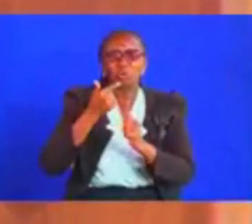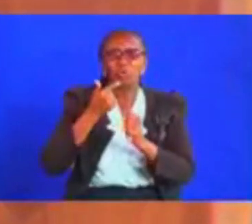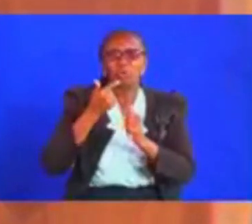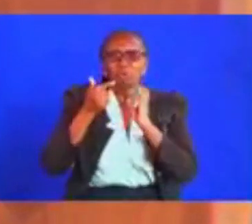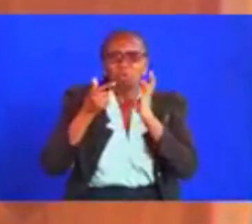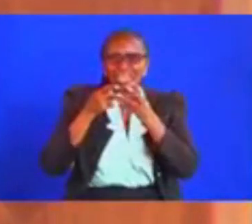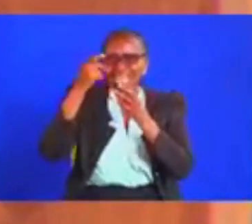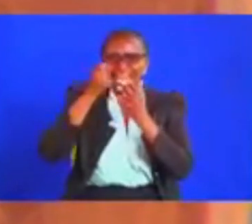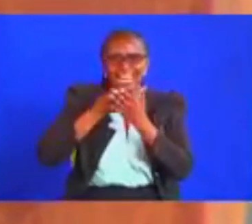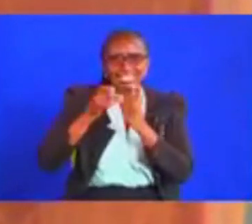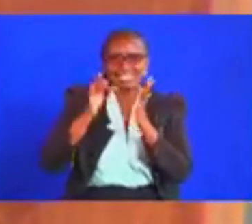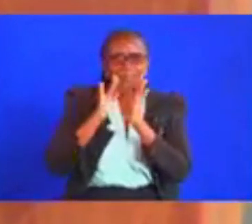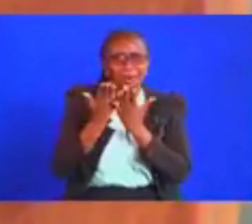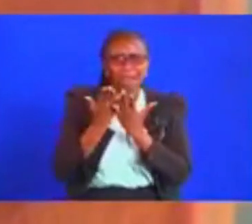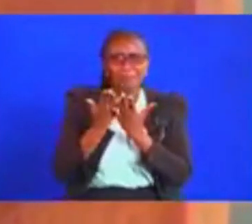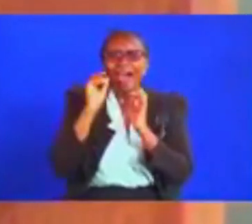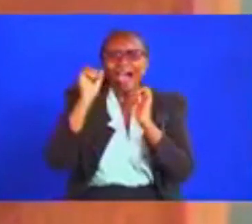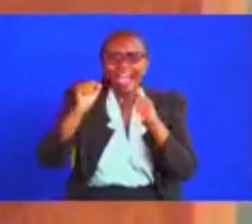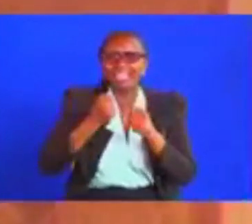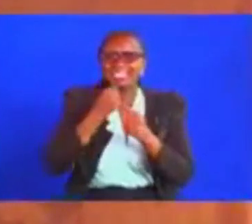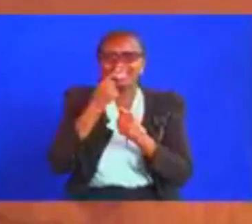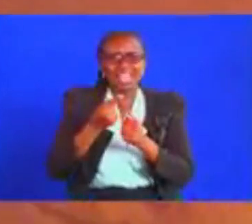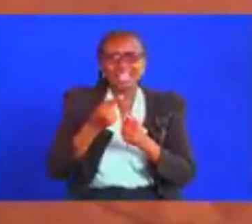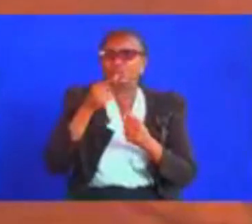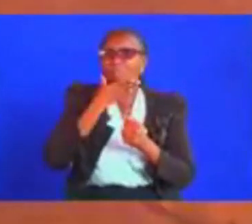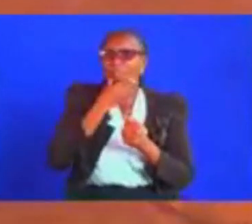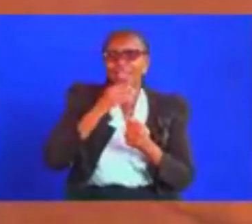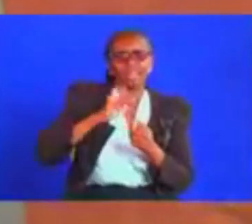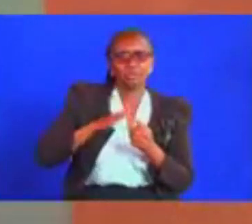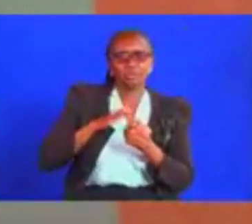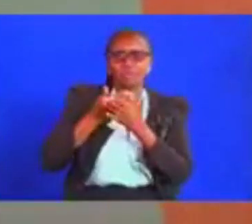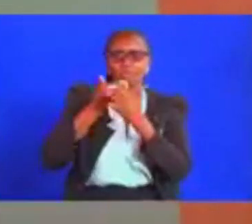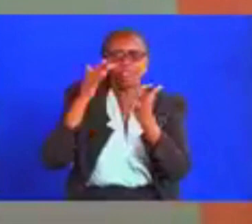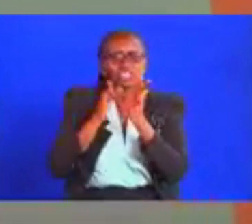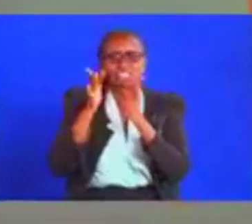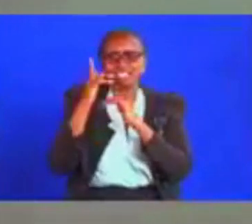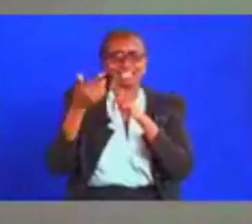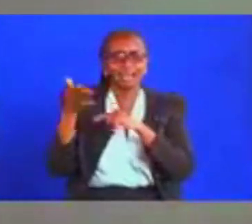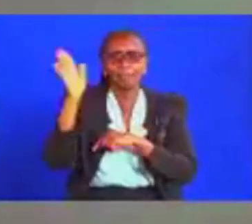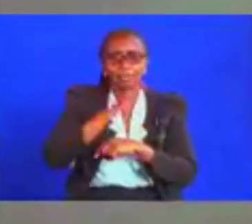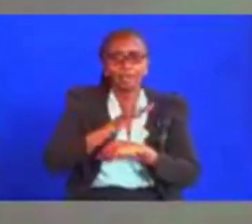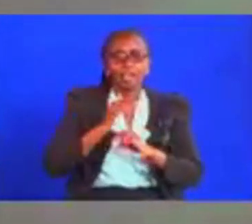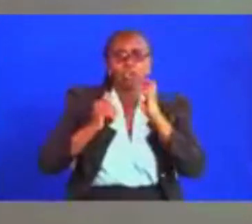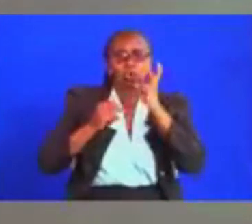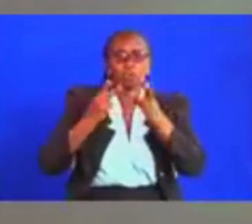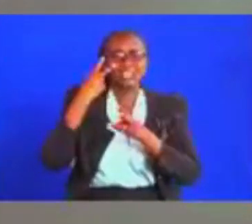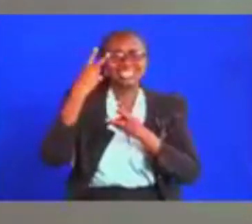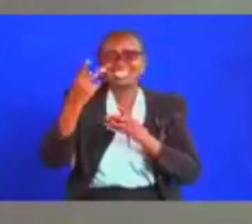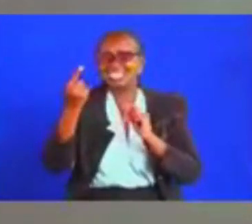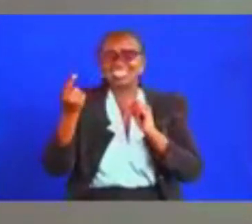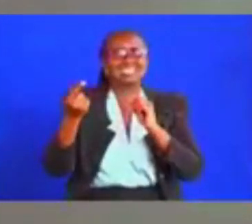Testament? I can tell you, ladies and gentlemen, before Jesus returns, you will see phenomenal manifestations of the Spirit of